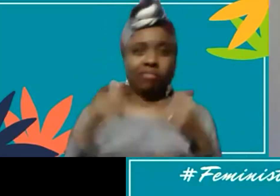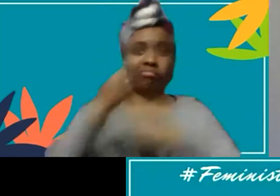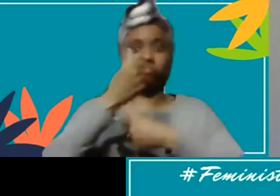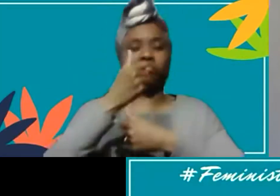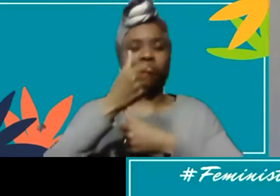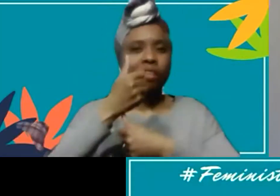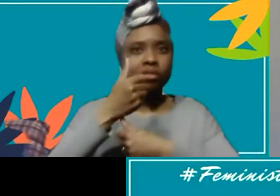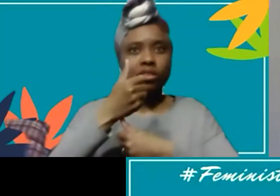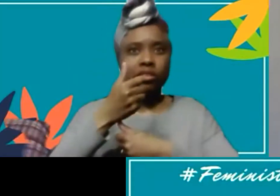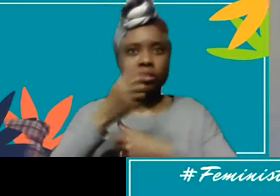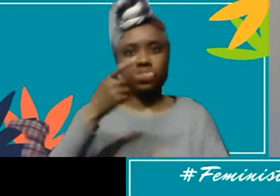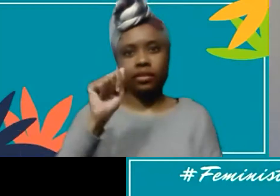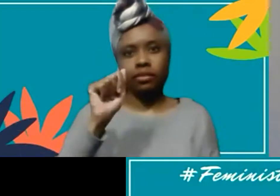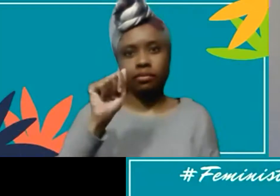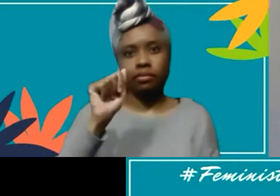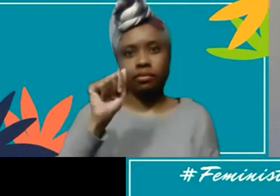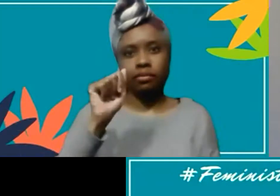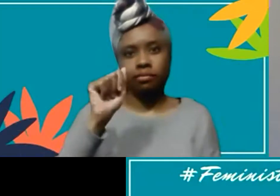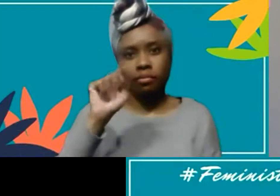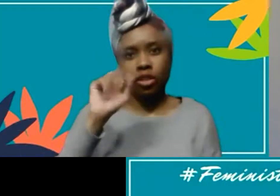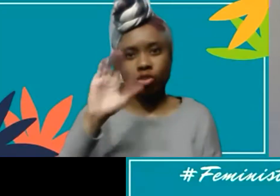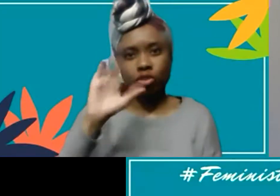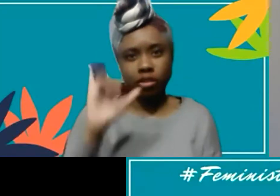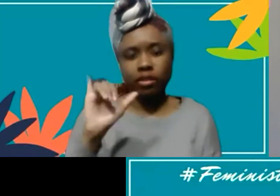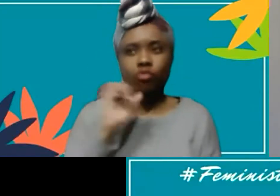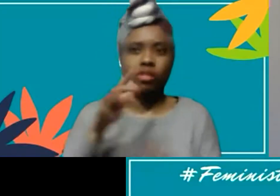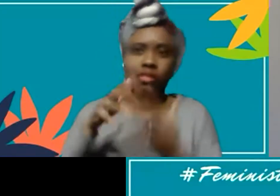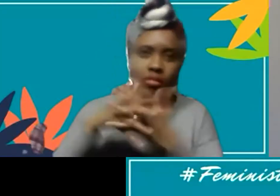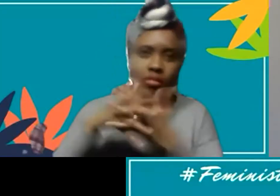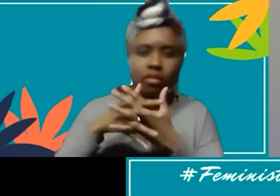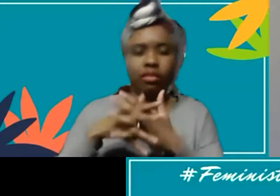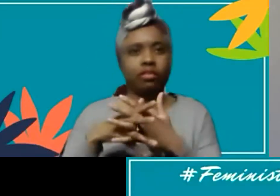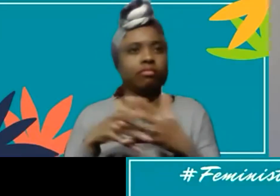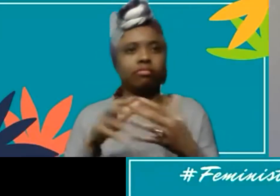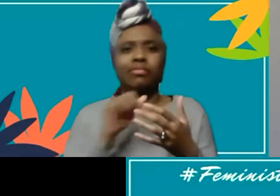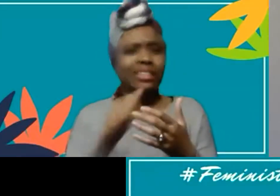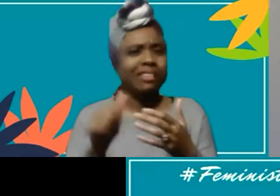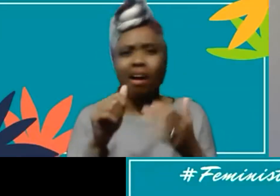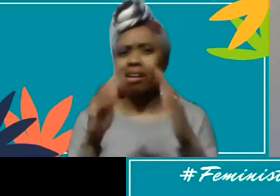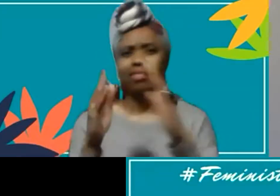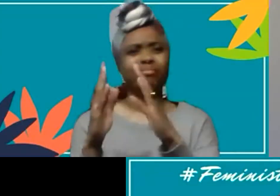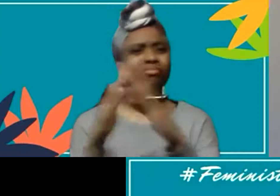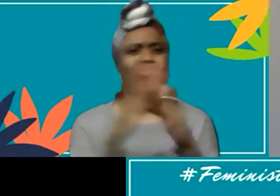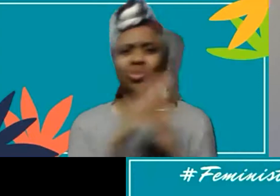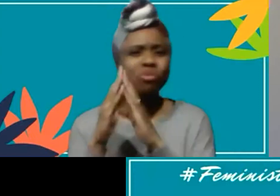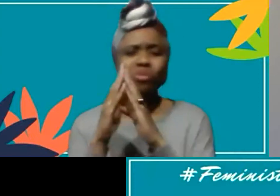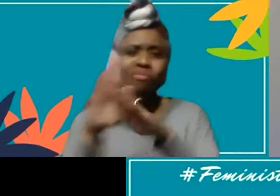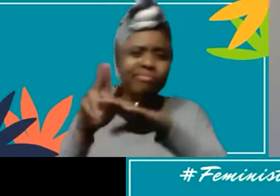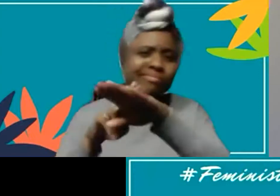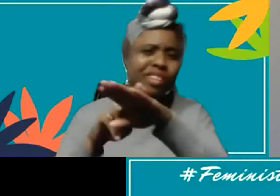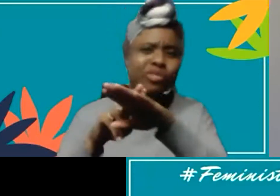patriarchy written into family structures, which are nowhere as communal as they ought to be in their natural